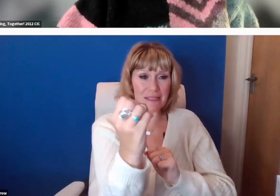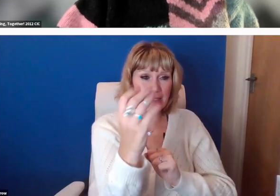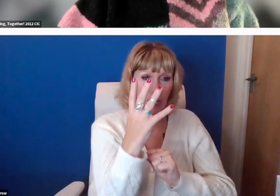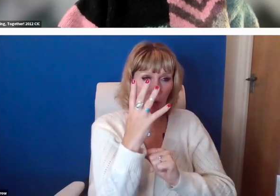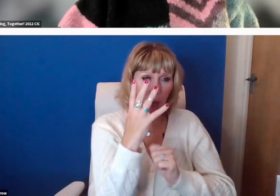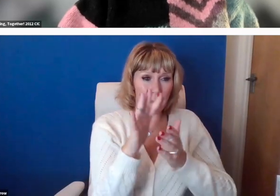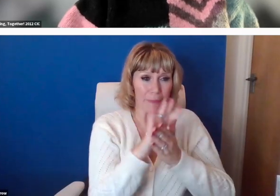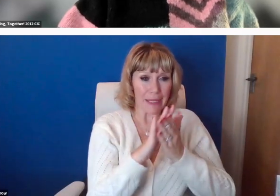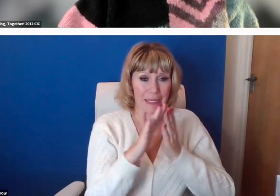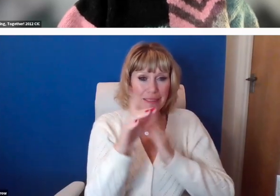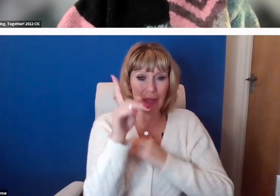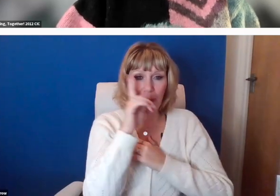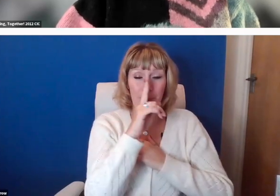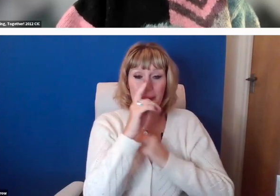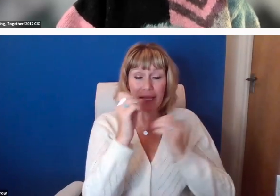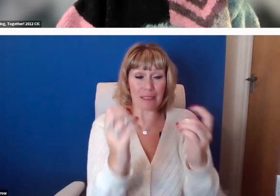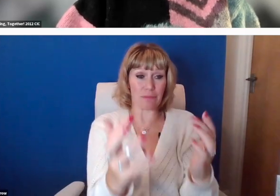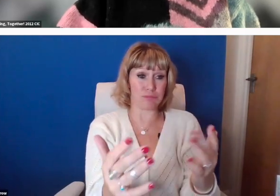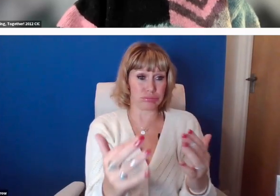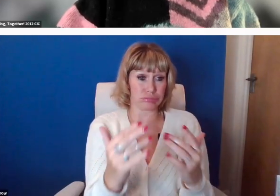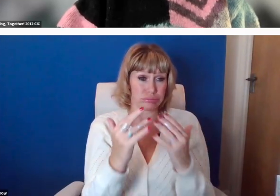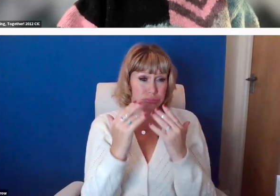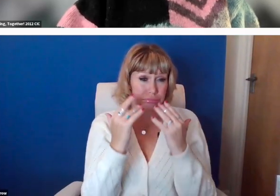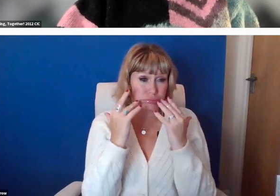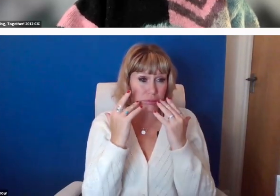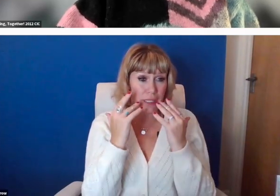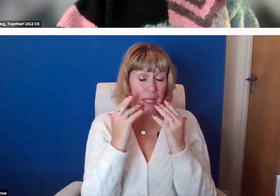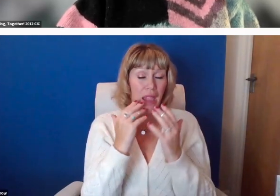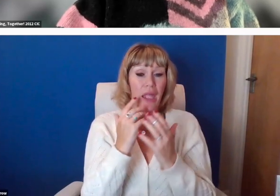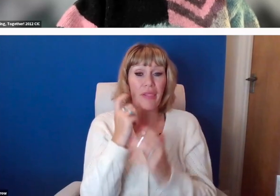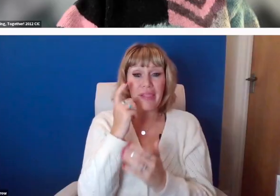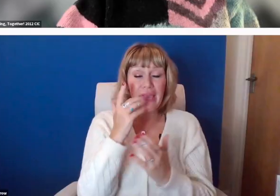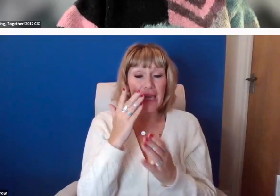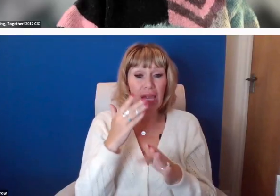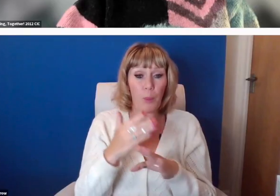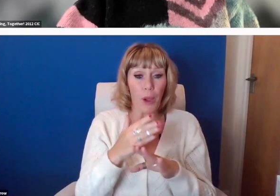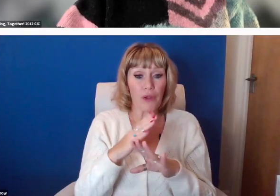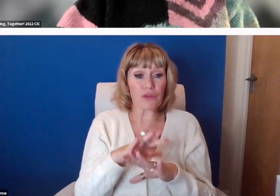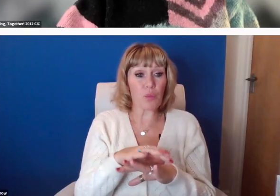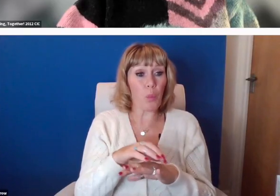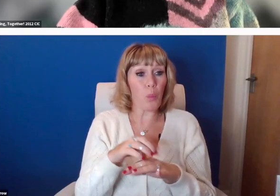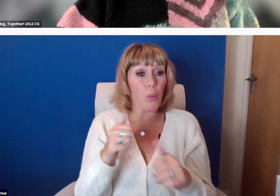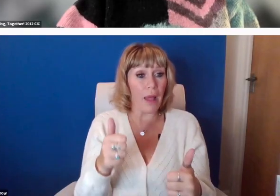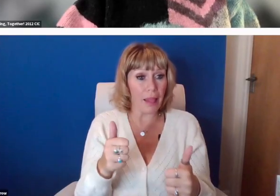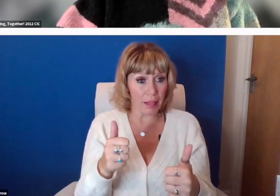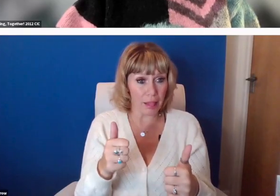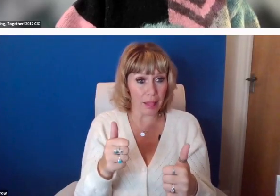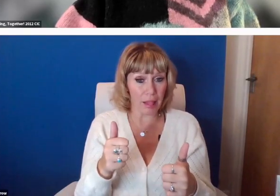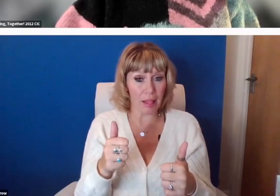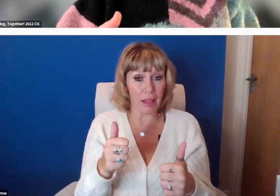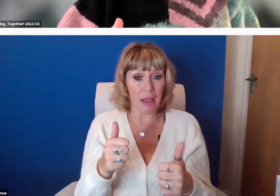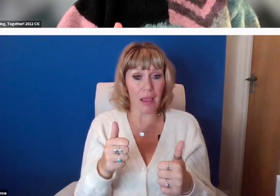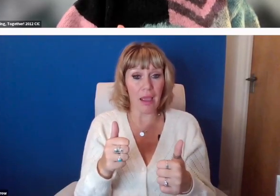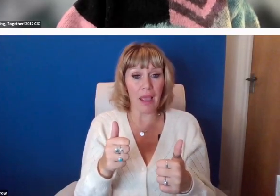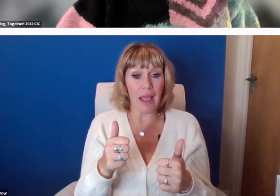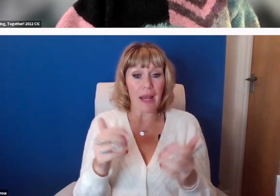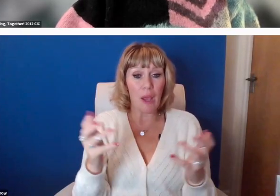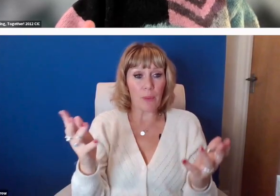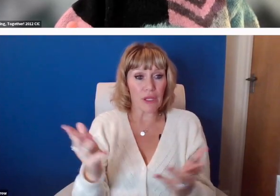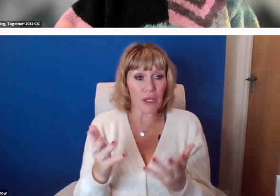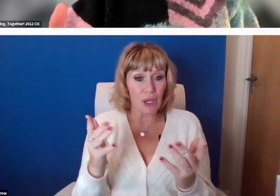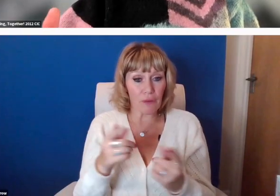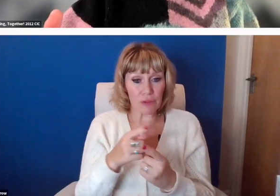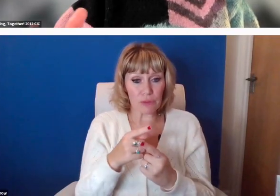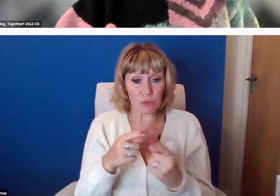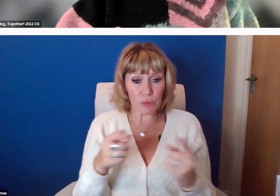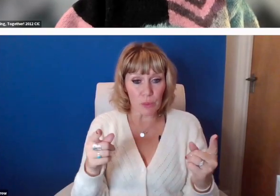pink over everything else. I just think it works really, really well. And it shows that you can, and I would encourage everybody to do